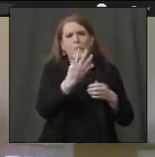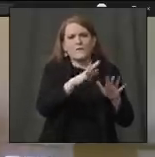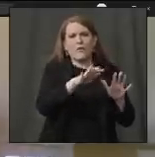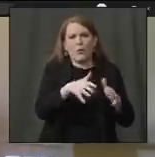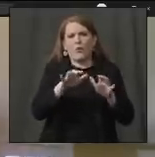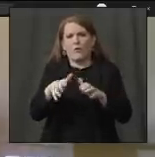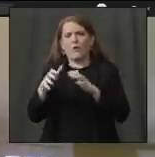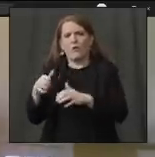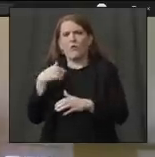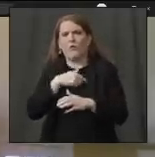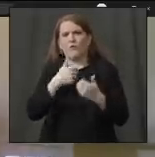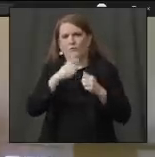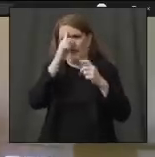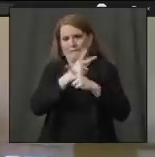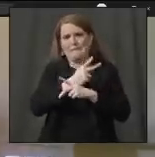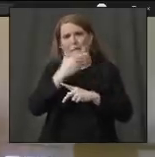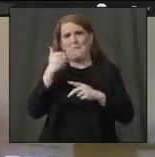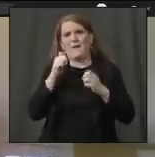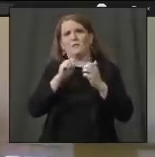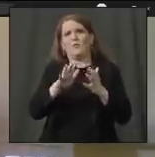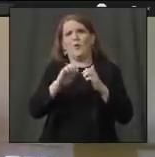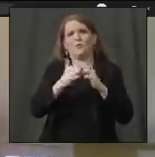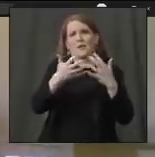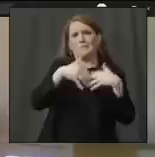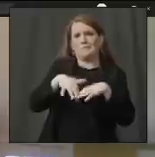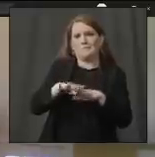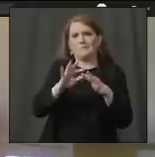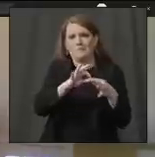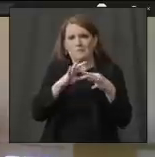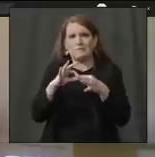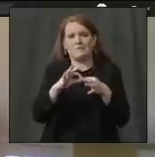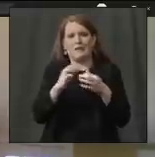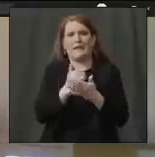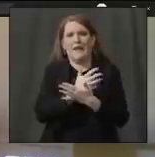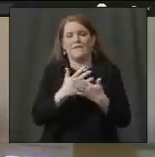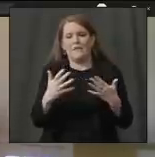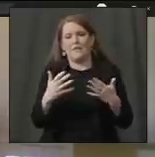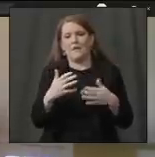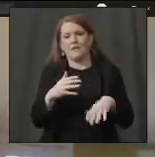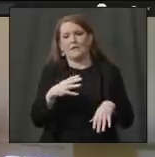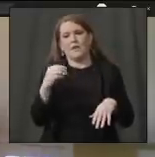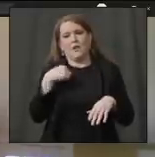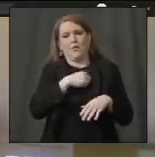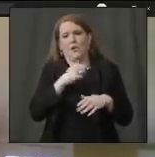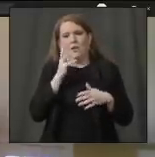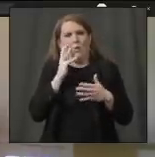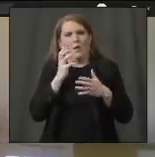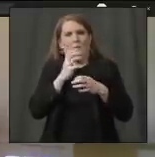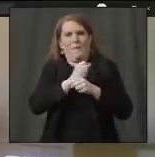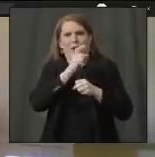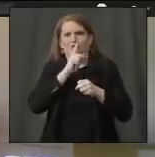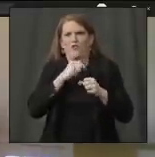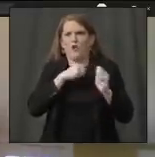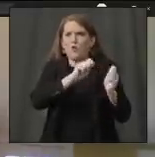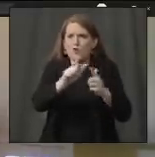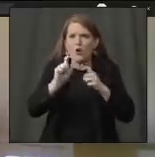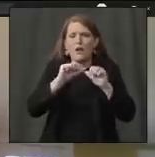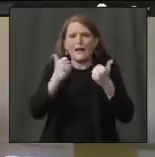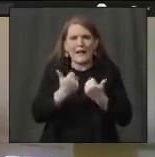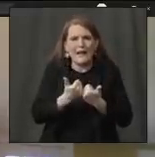going on to make sure that we're doing this in complete conjunction and collaboration across agencies,